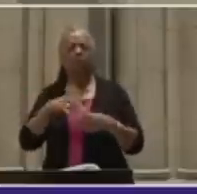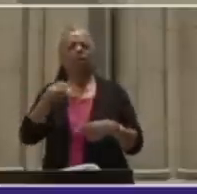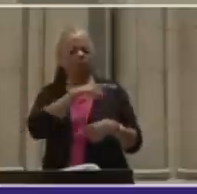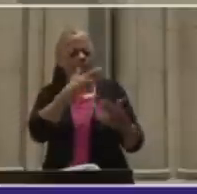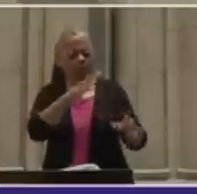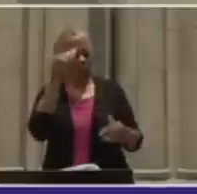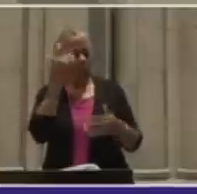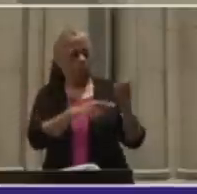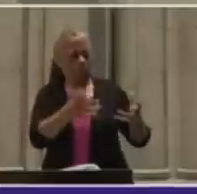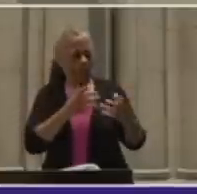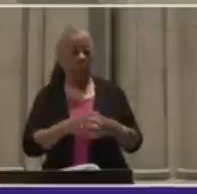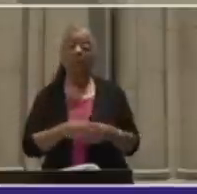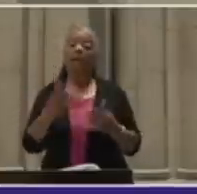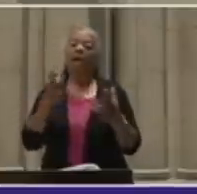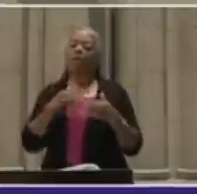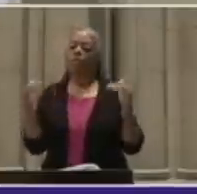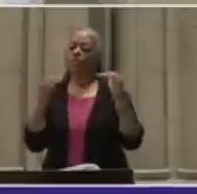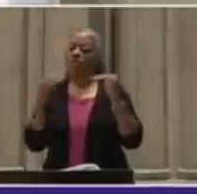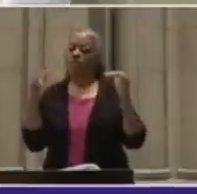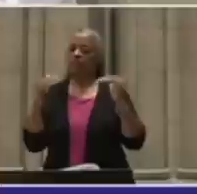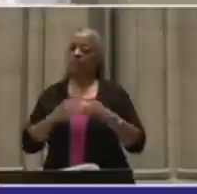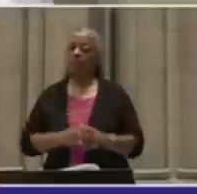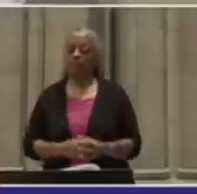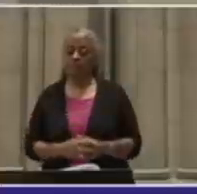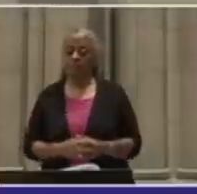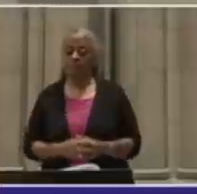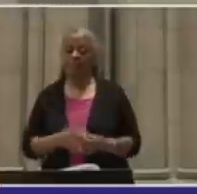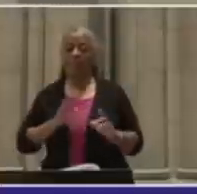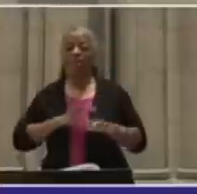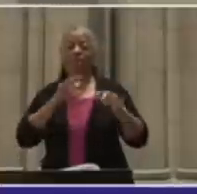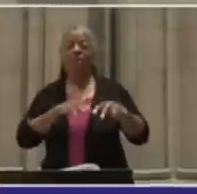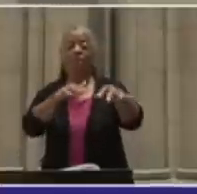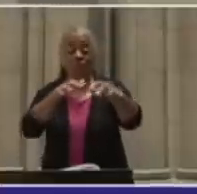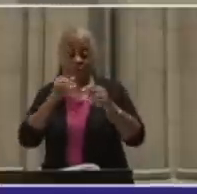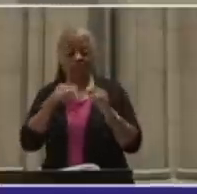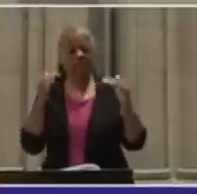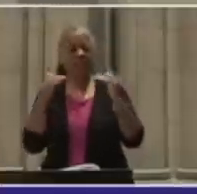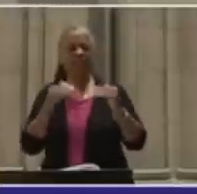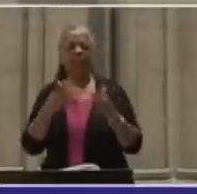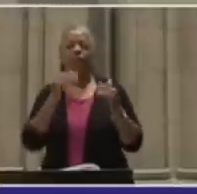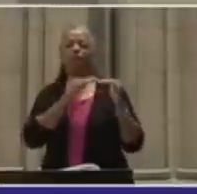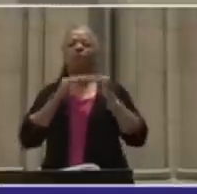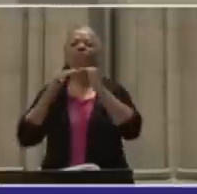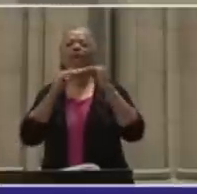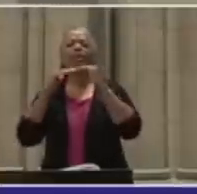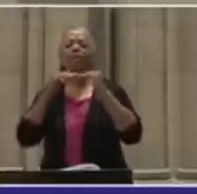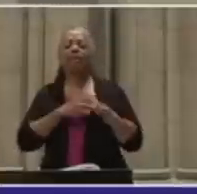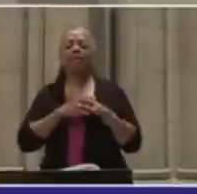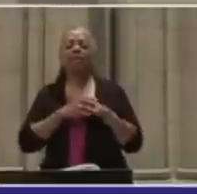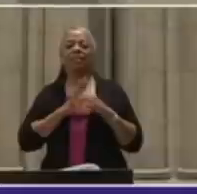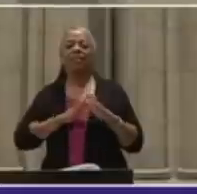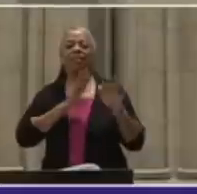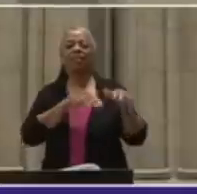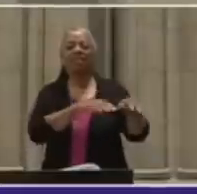want? I want justice, oceans of it. I want fairness, rivers of